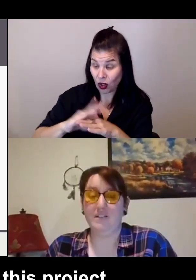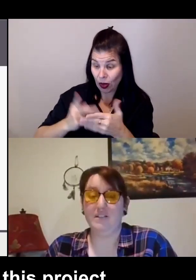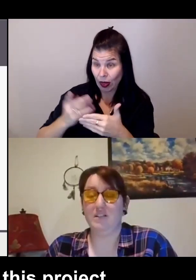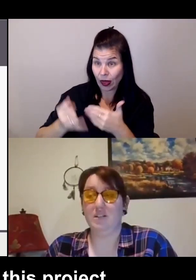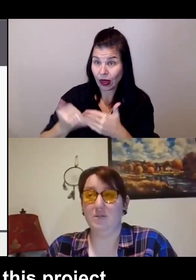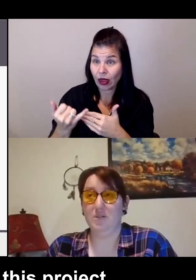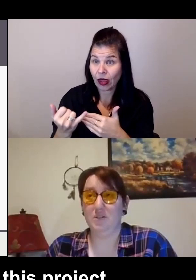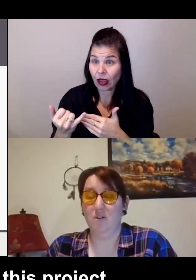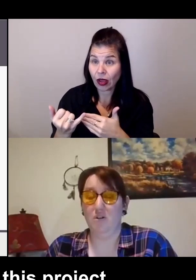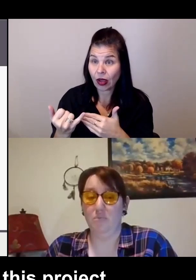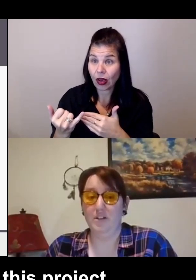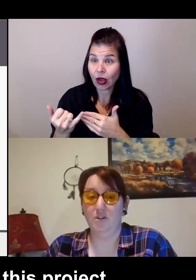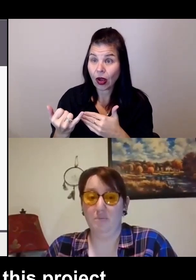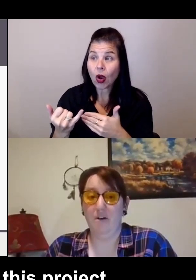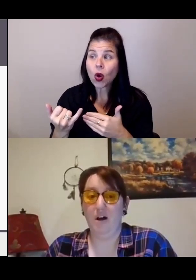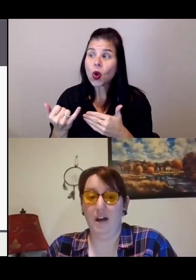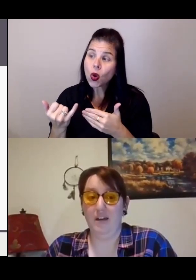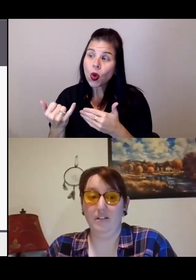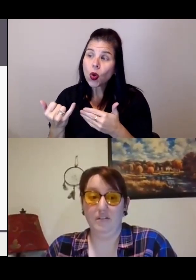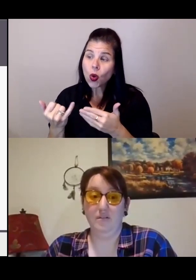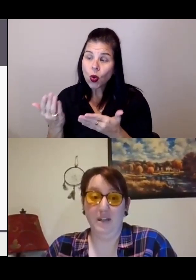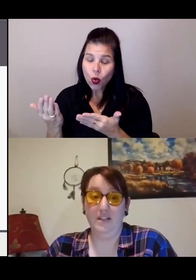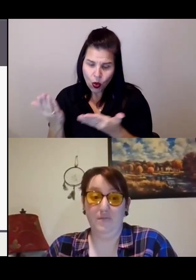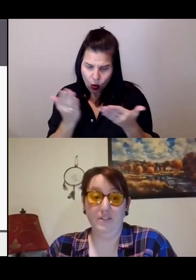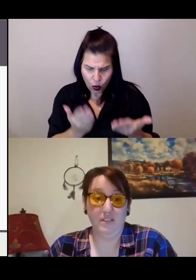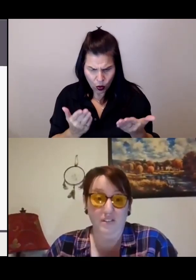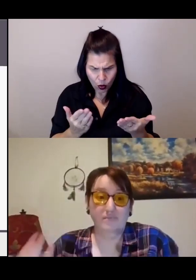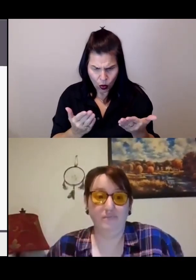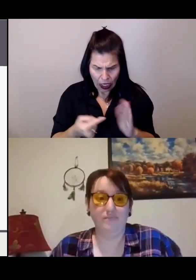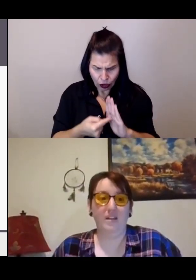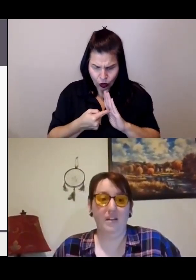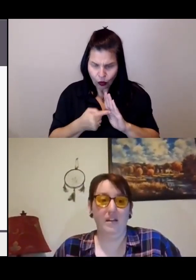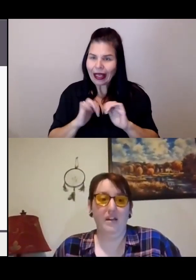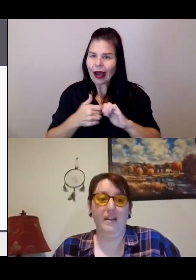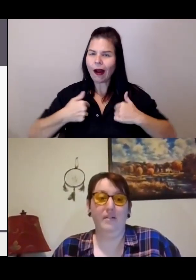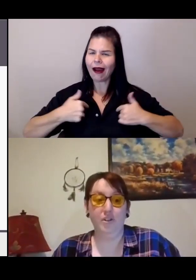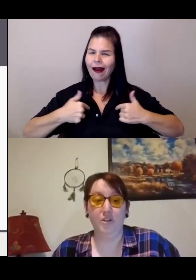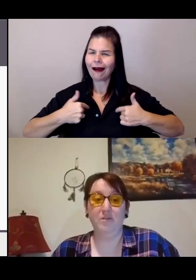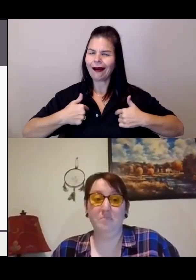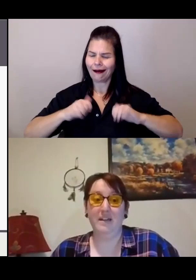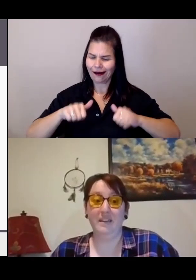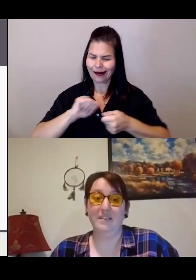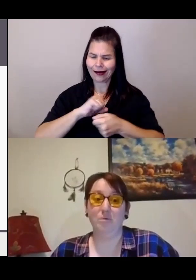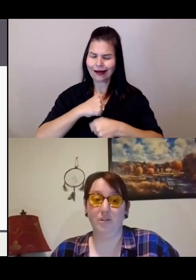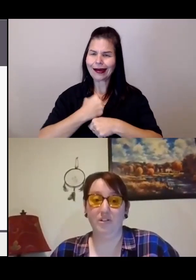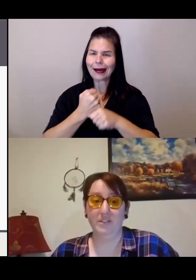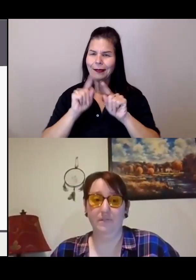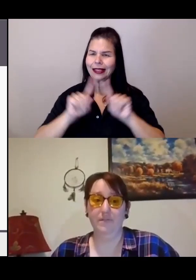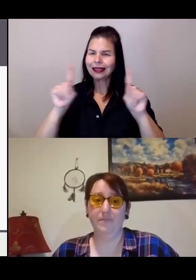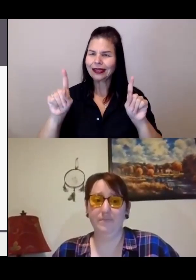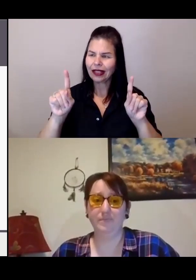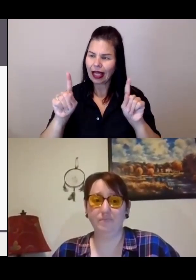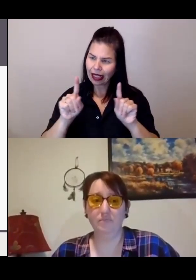brought things close to home and showed me how I could make a difference and contribute to making things more